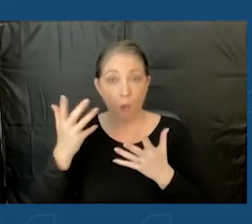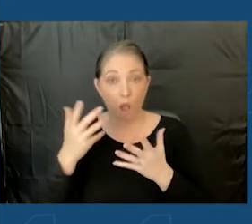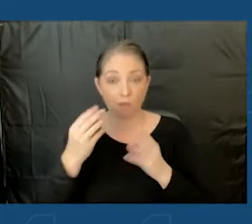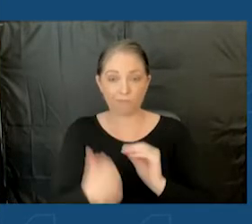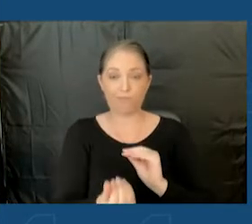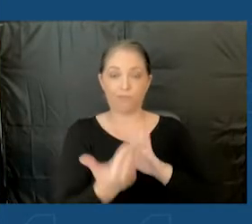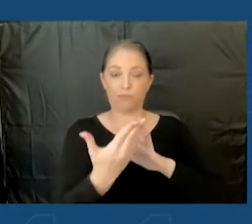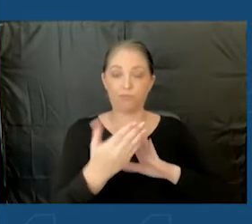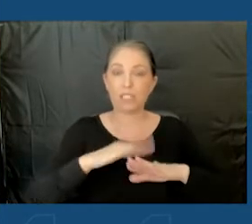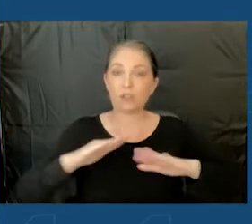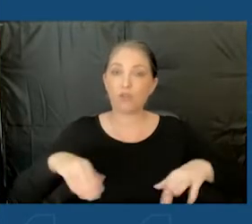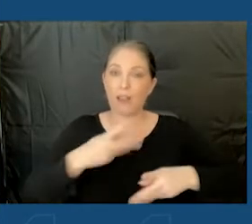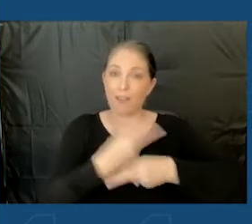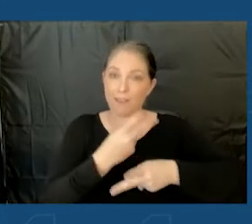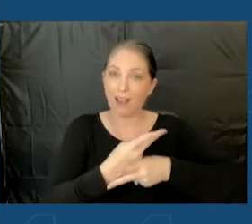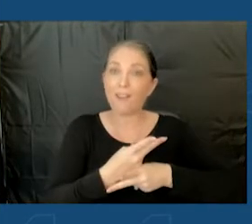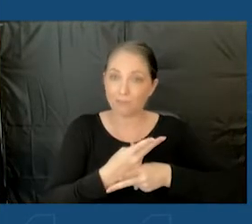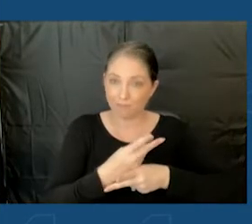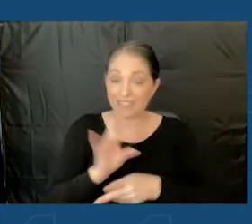billion. And that was